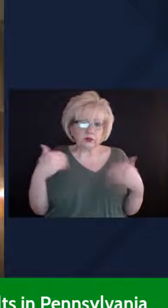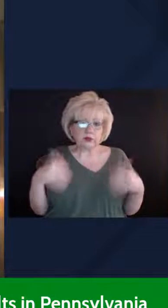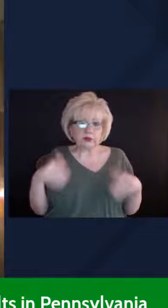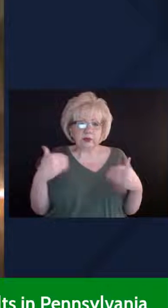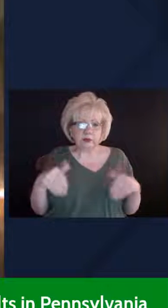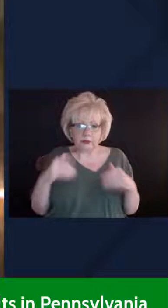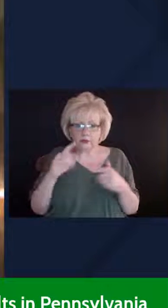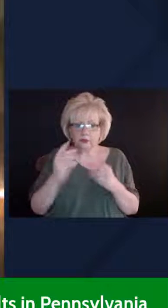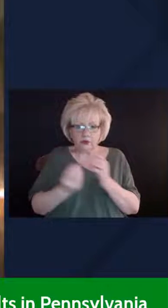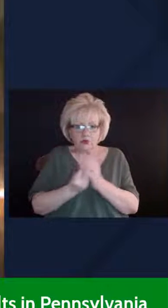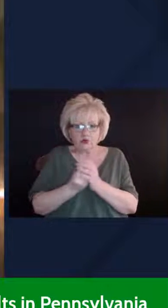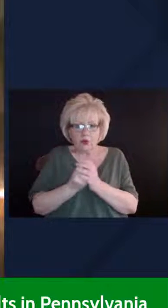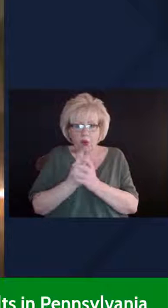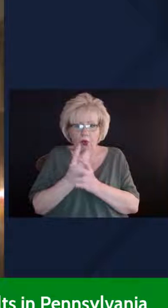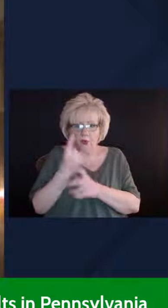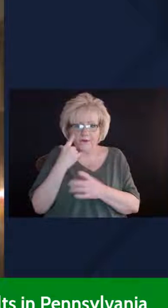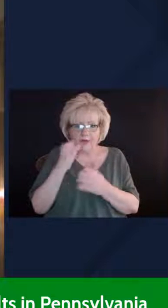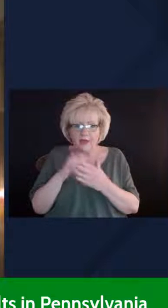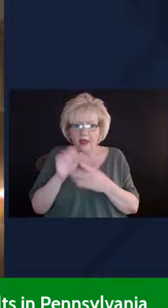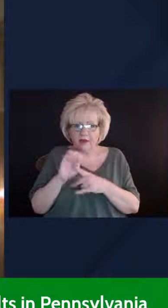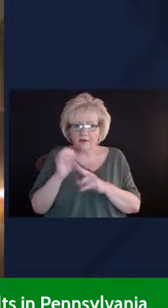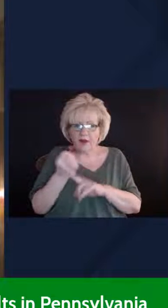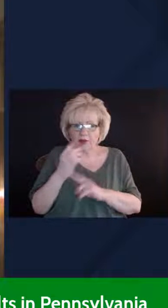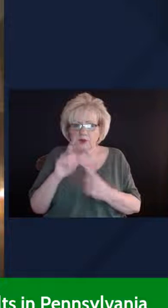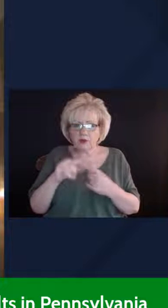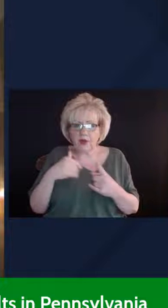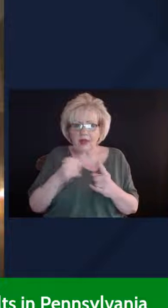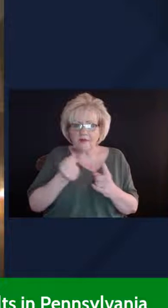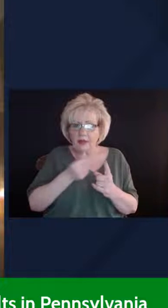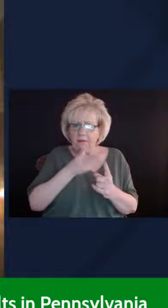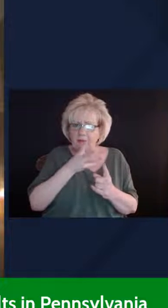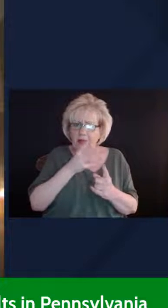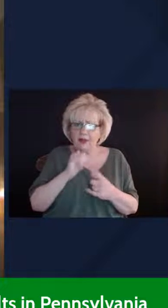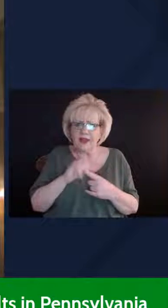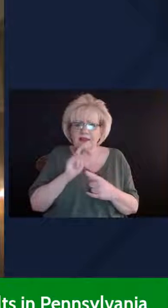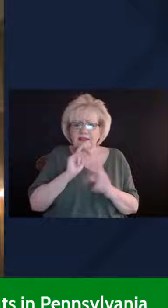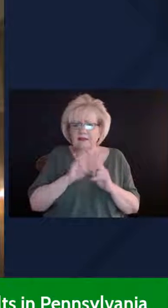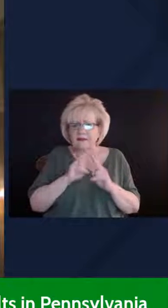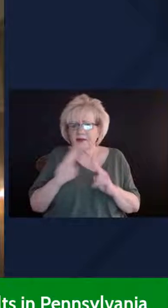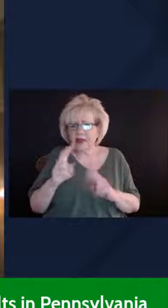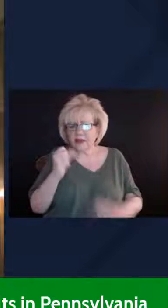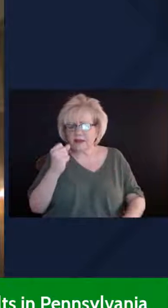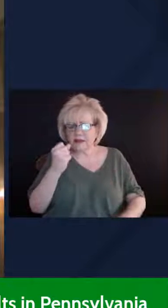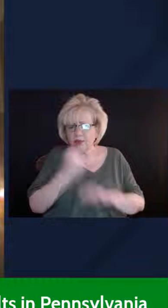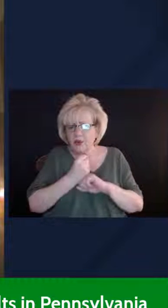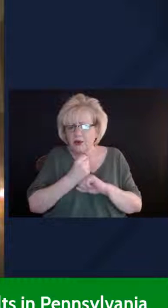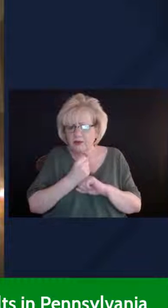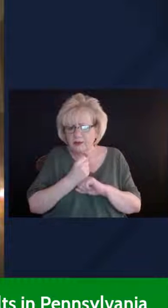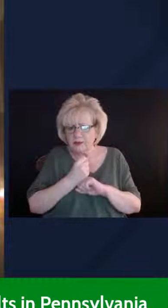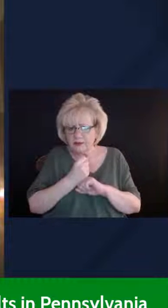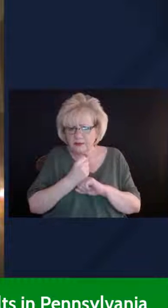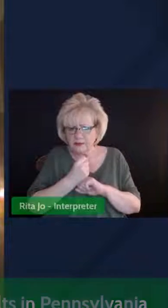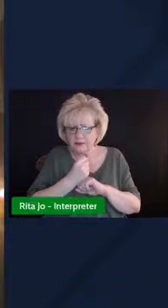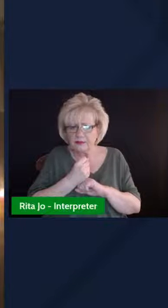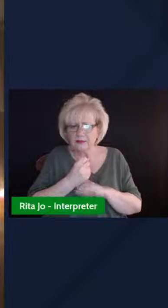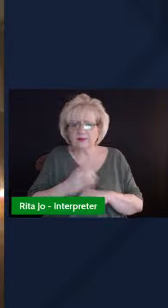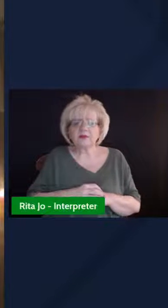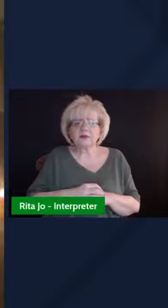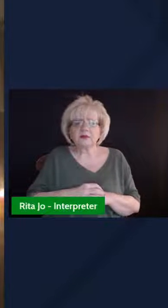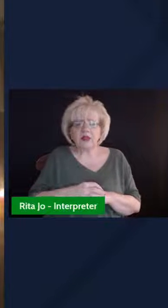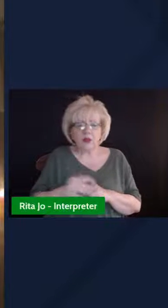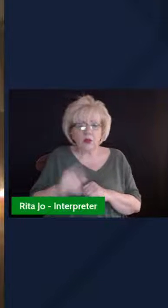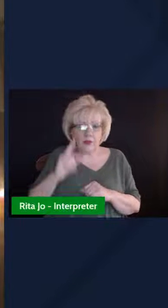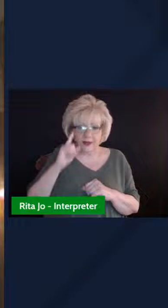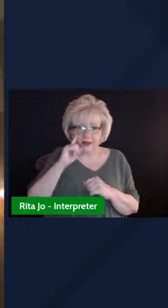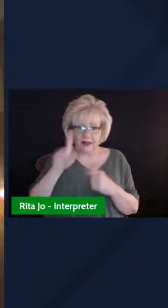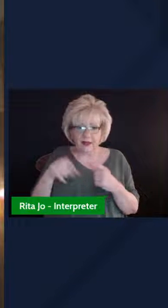that environment and have a mom that is so incredibly supportive. When we think about advocacy, we often